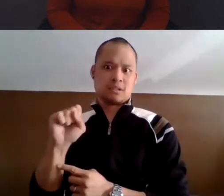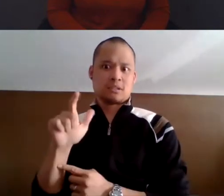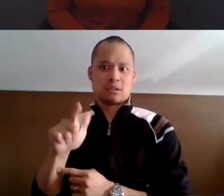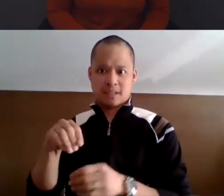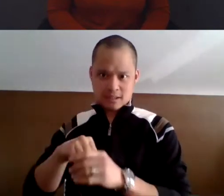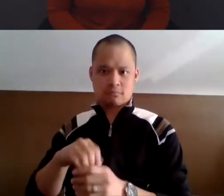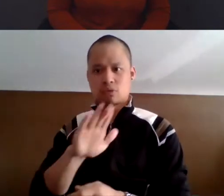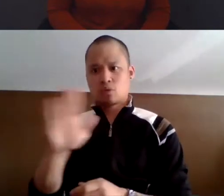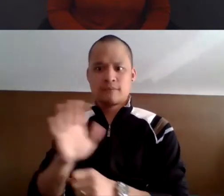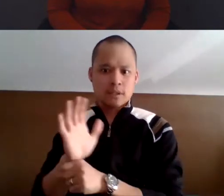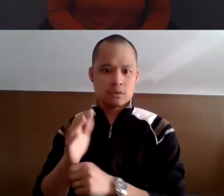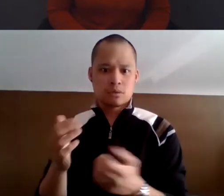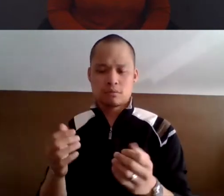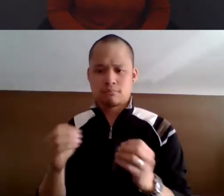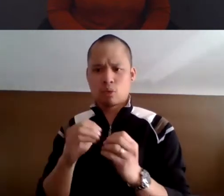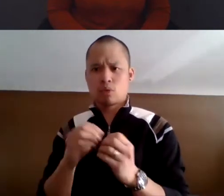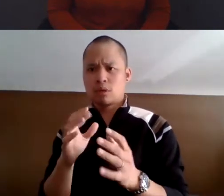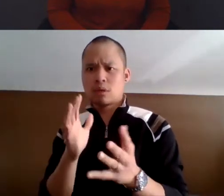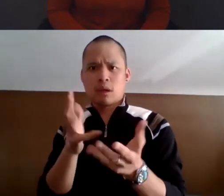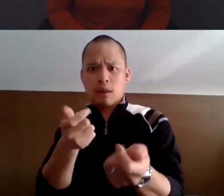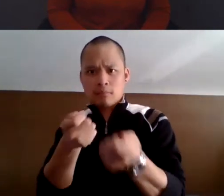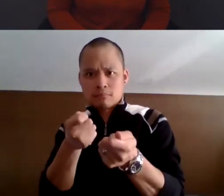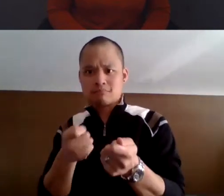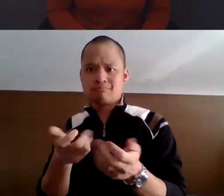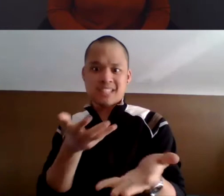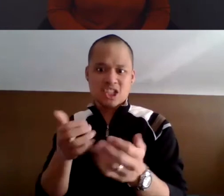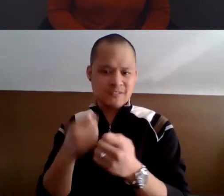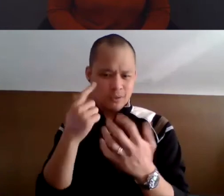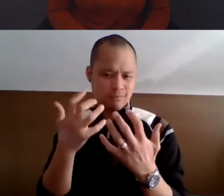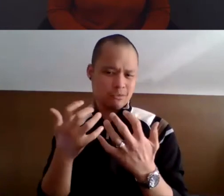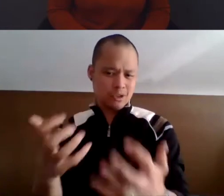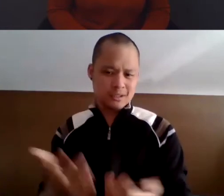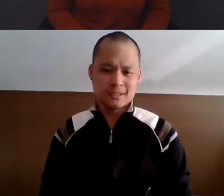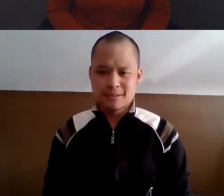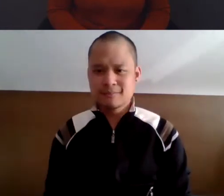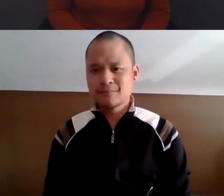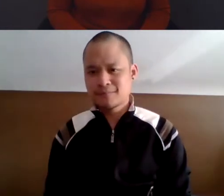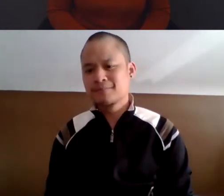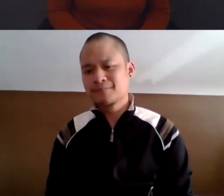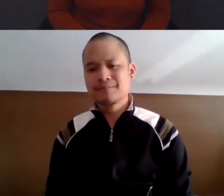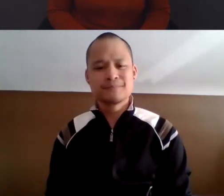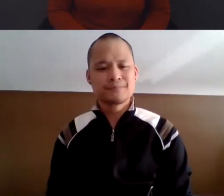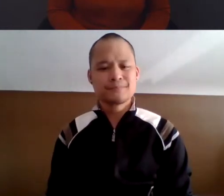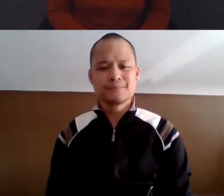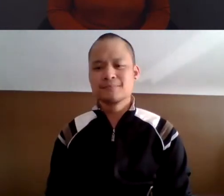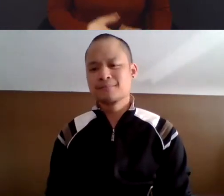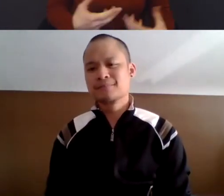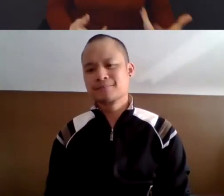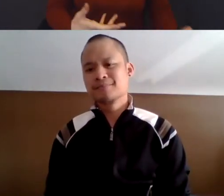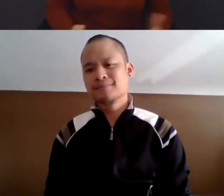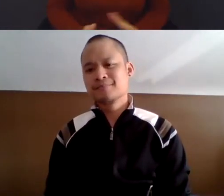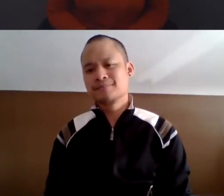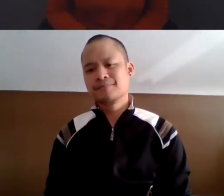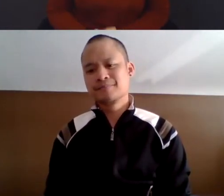of benefits to having the interpretation within the video versus just a caption. Are we trying to engage the audience? Are we trying to draw them in? What